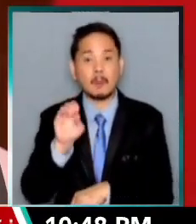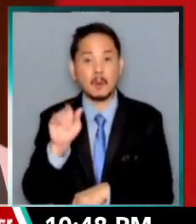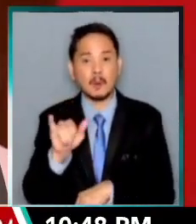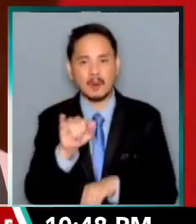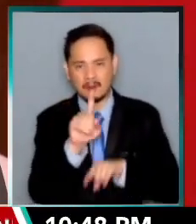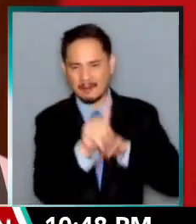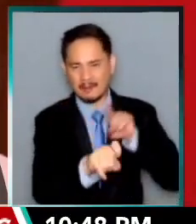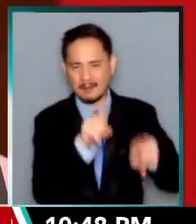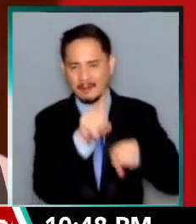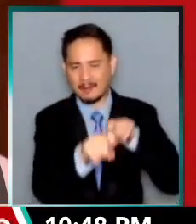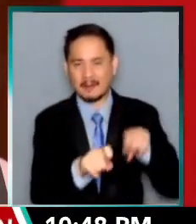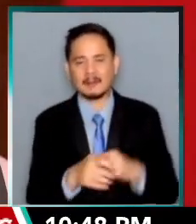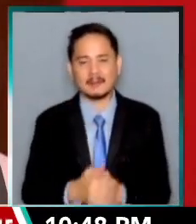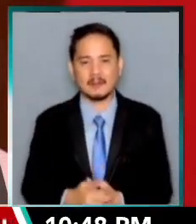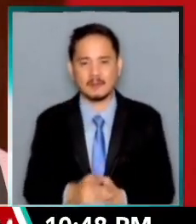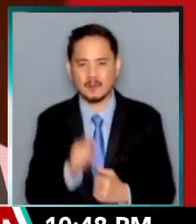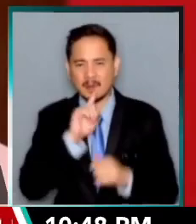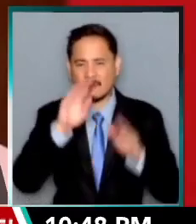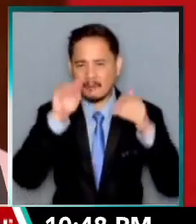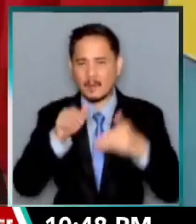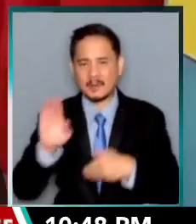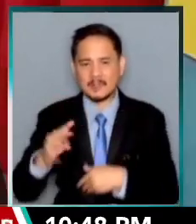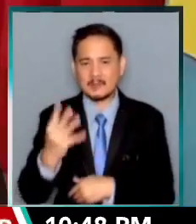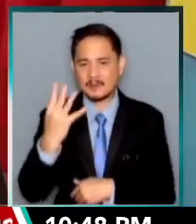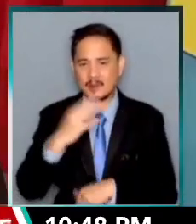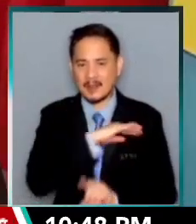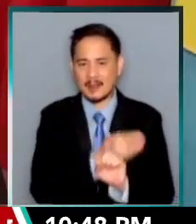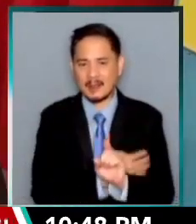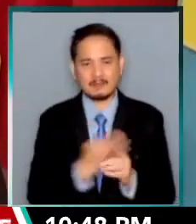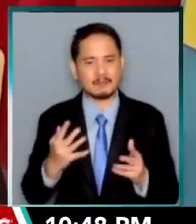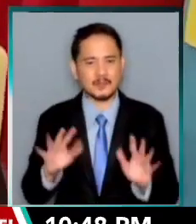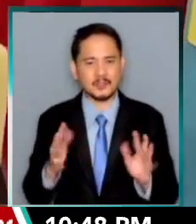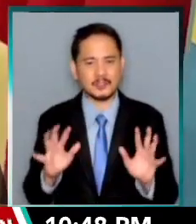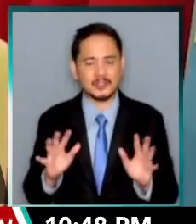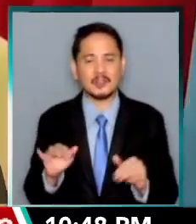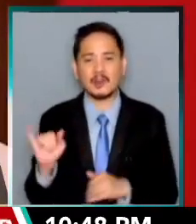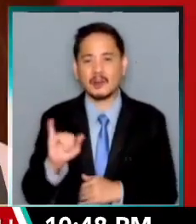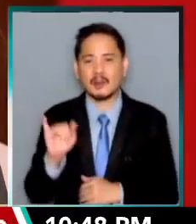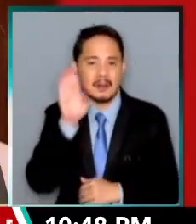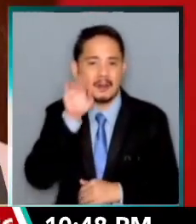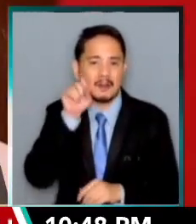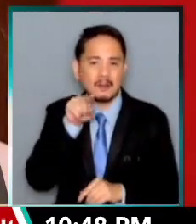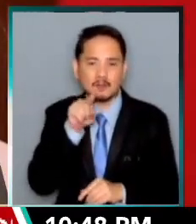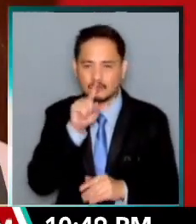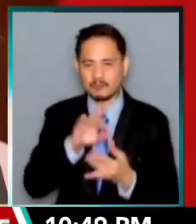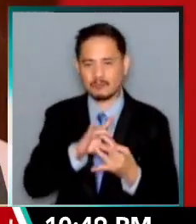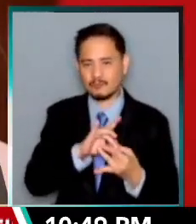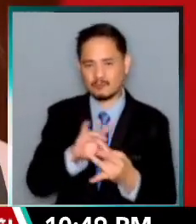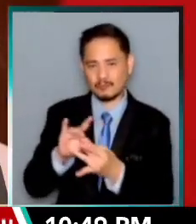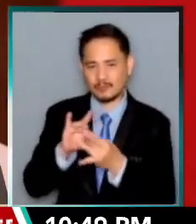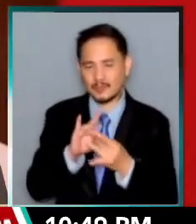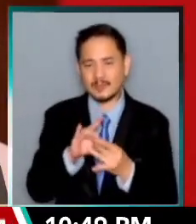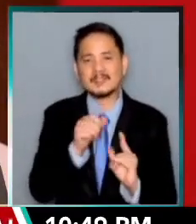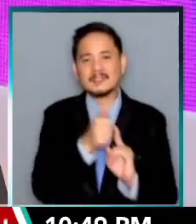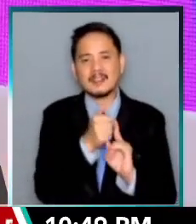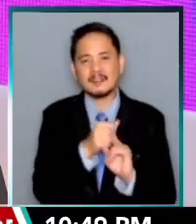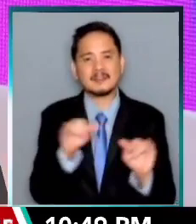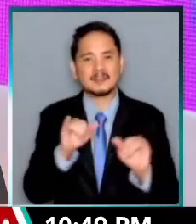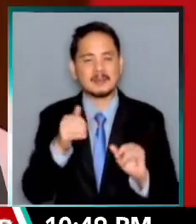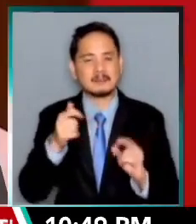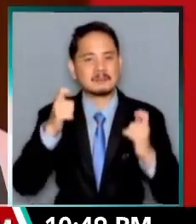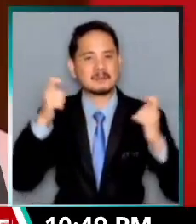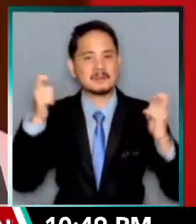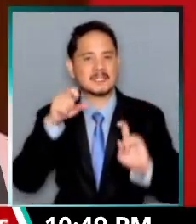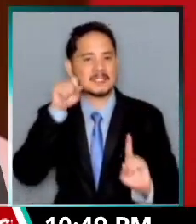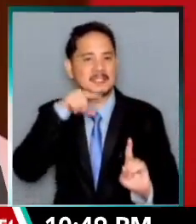apat na anak. Ibinahagi pa ni Claudine na maayos ang magkakapatid. Very big sister daw ang kanyang ate Greta na lagi siyang